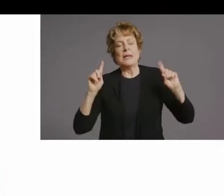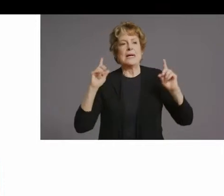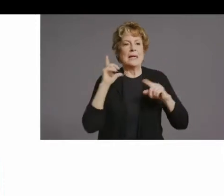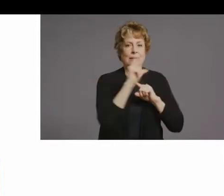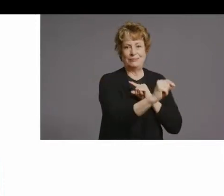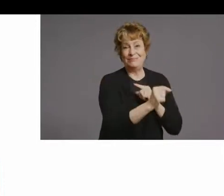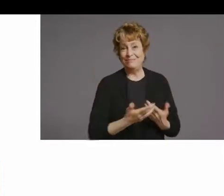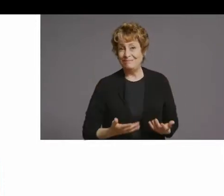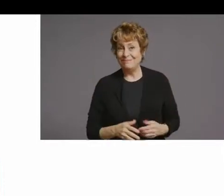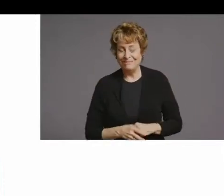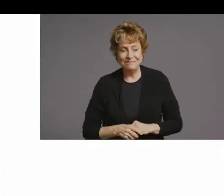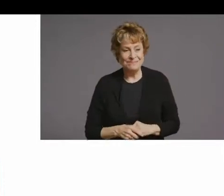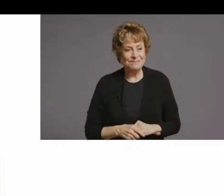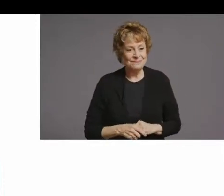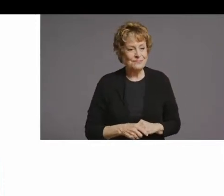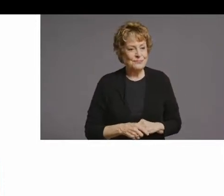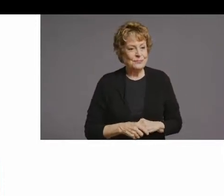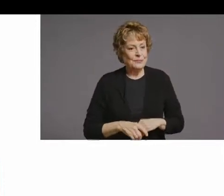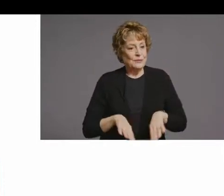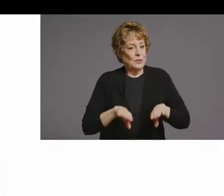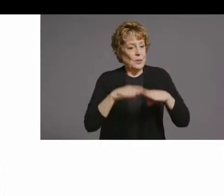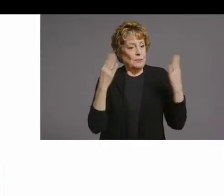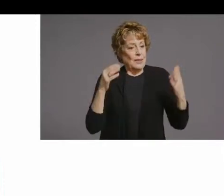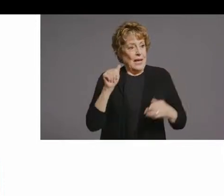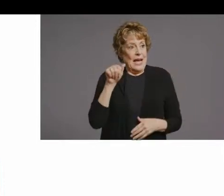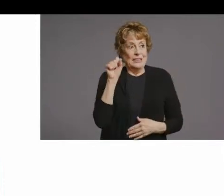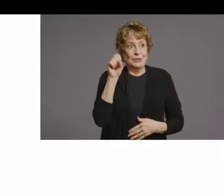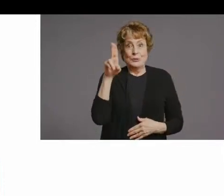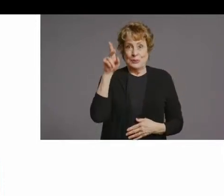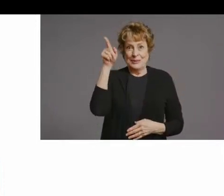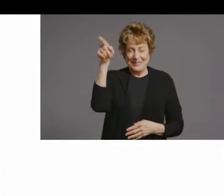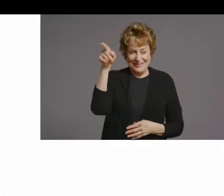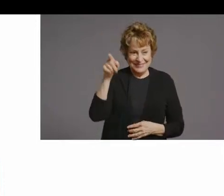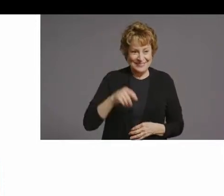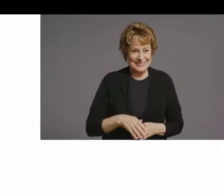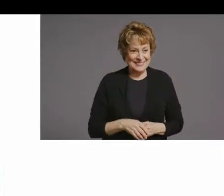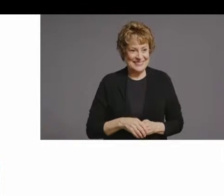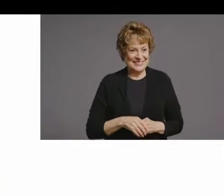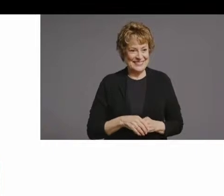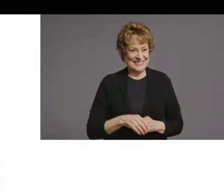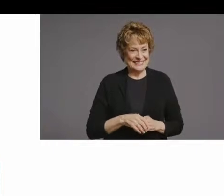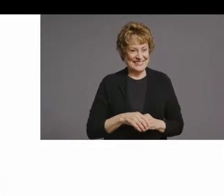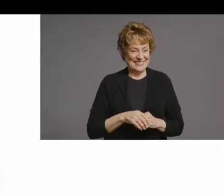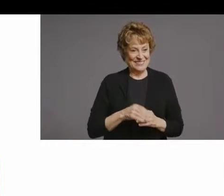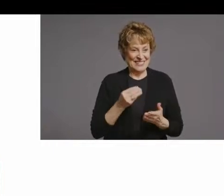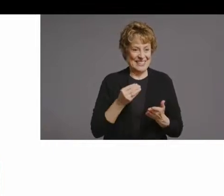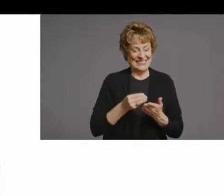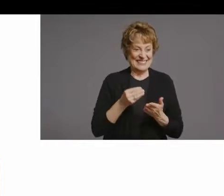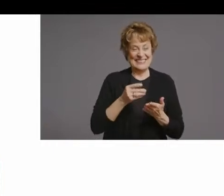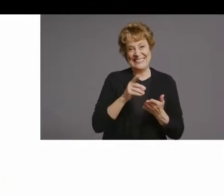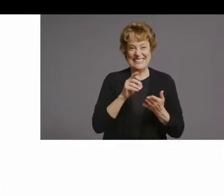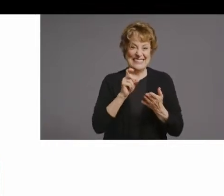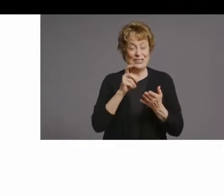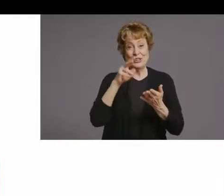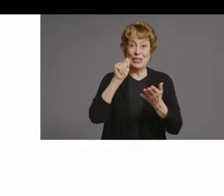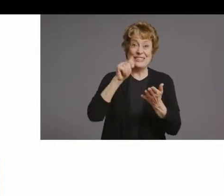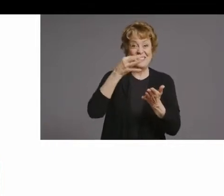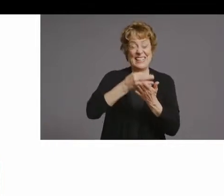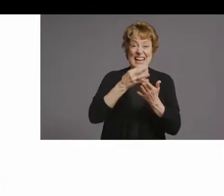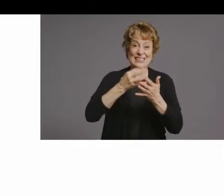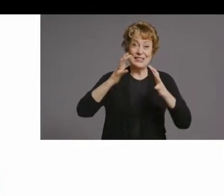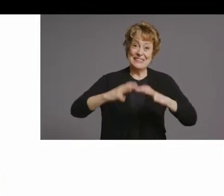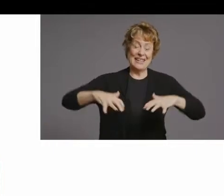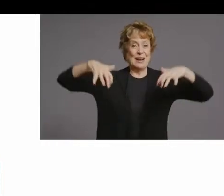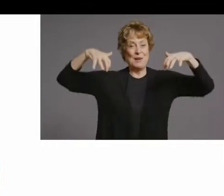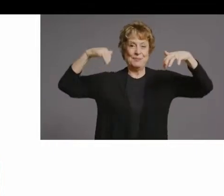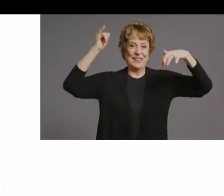We opened our ASU Desert Financial Arena. So this is the indoor location that our Phoenix Municipal